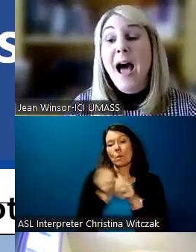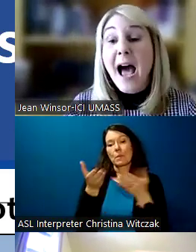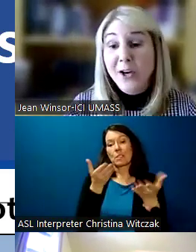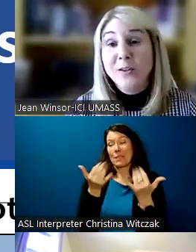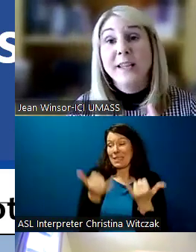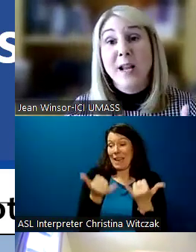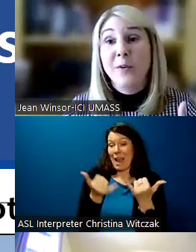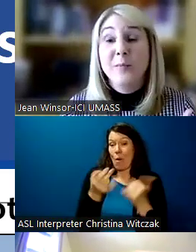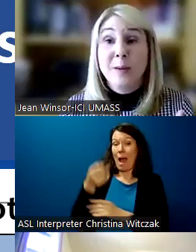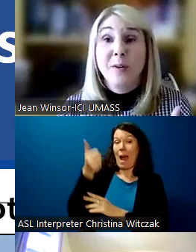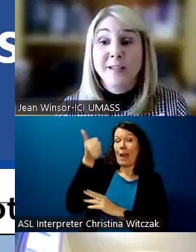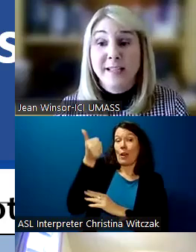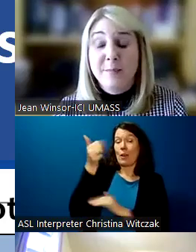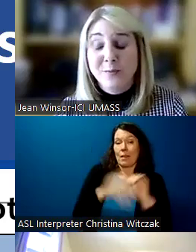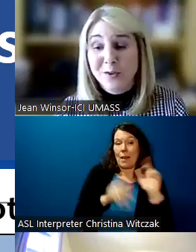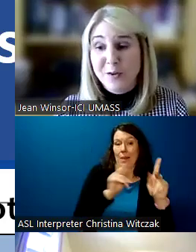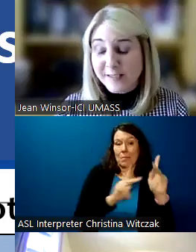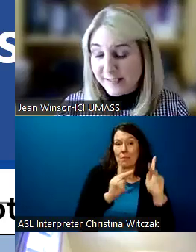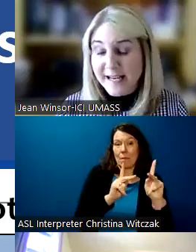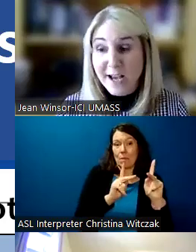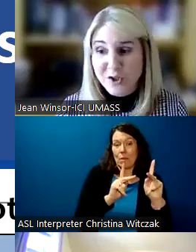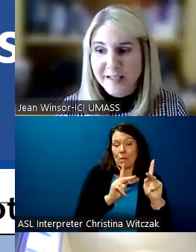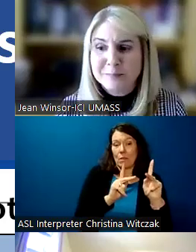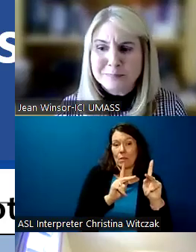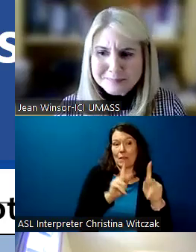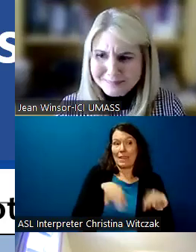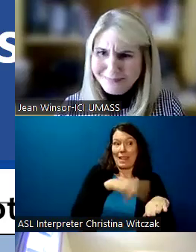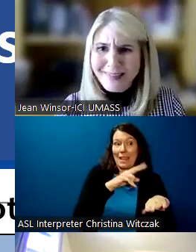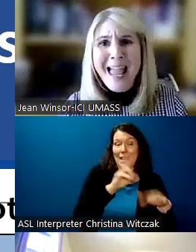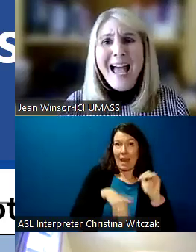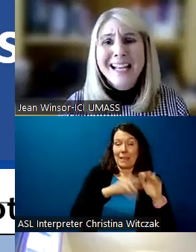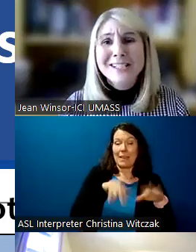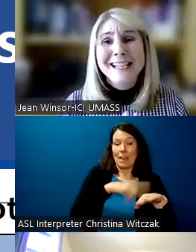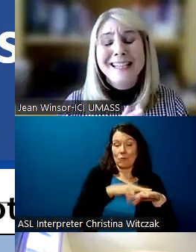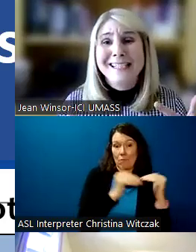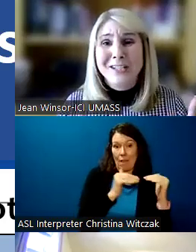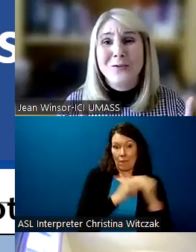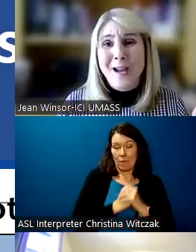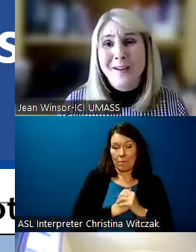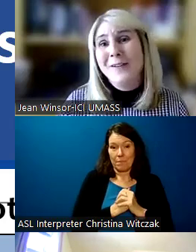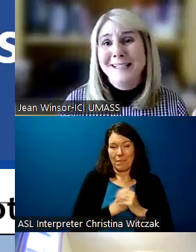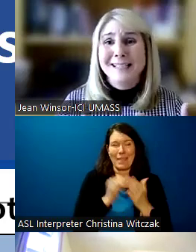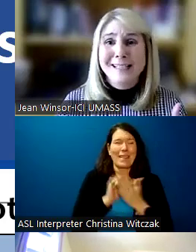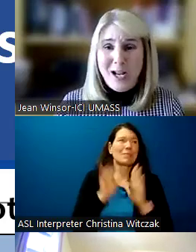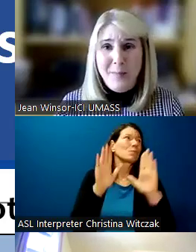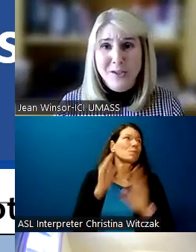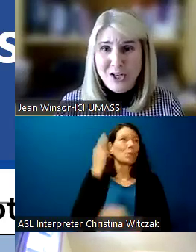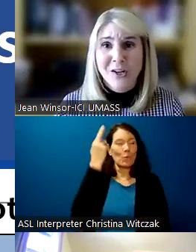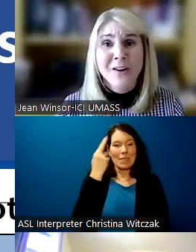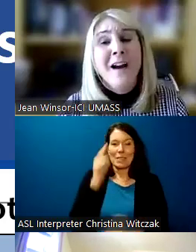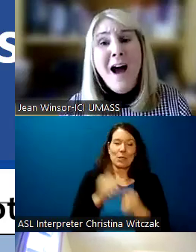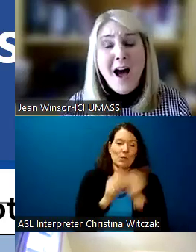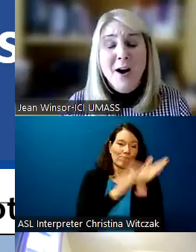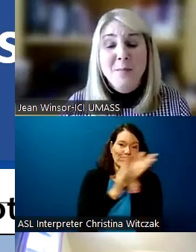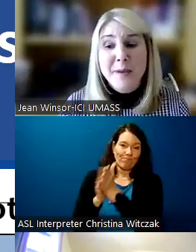now higher than the number of people in facility-based work services nationally. And I just think that's such a great reason to stand up and